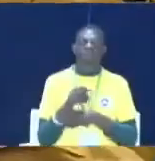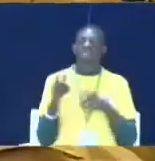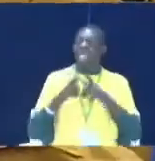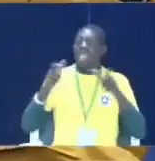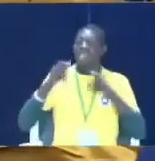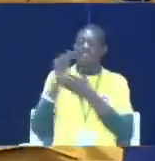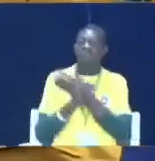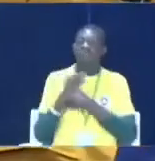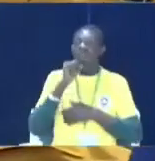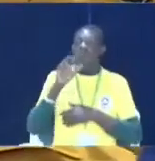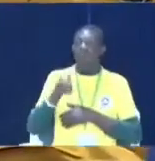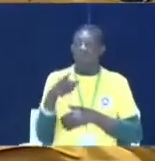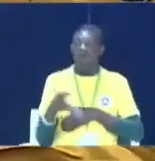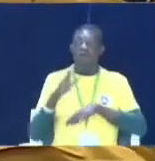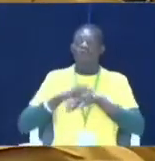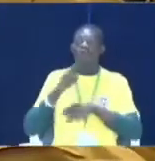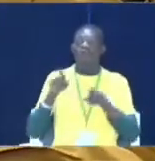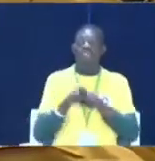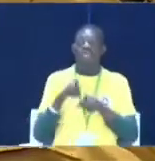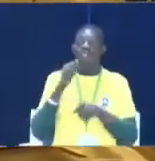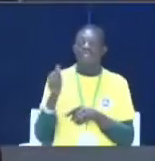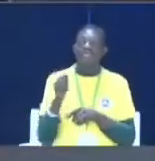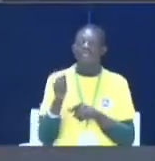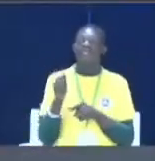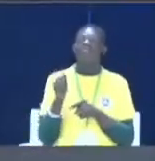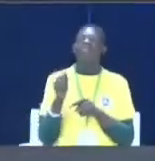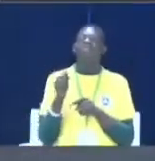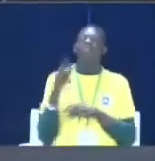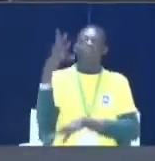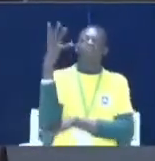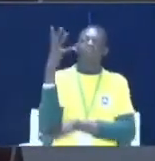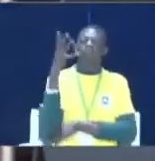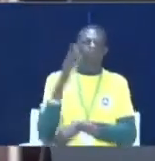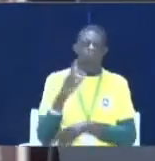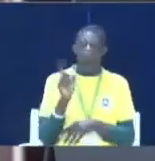Enlargement does not fall on you like a ripe mango's fruit.